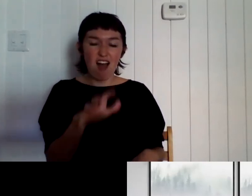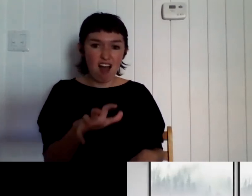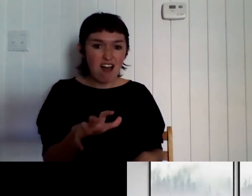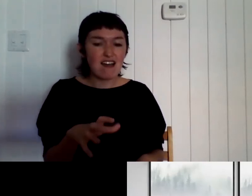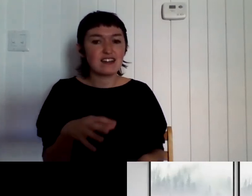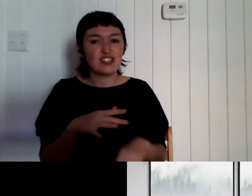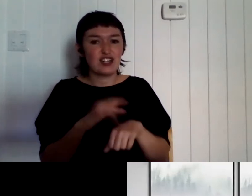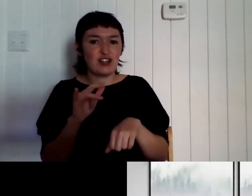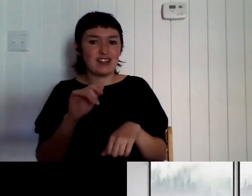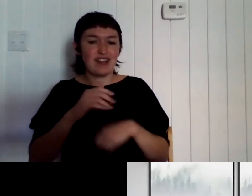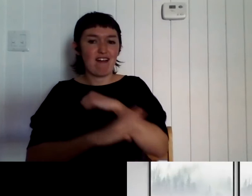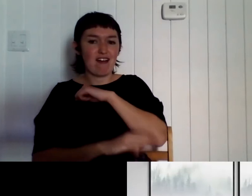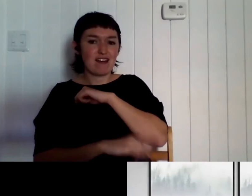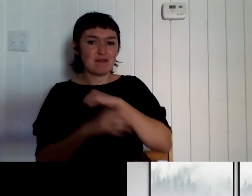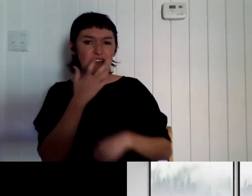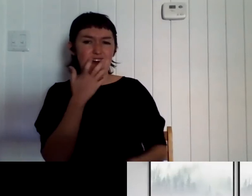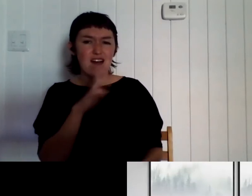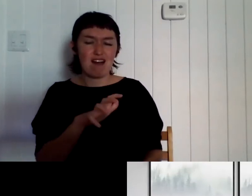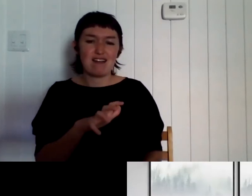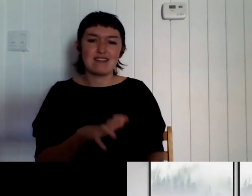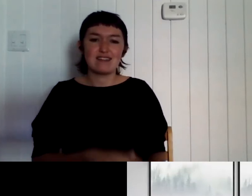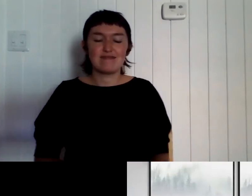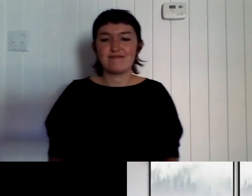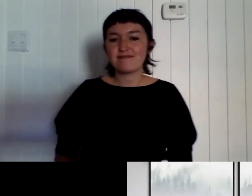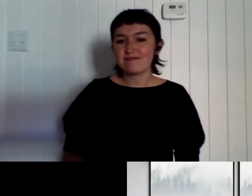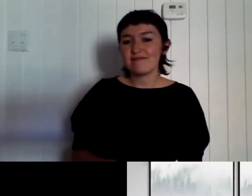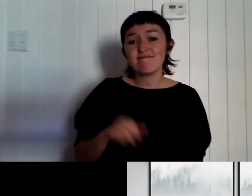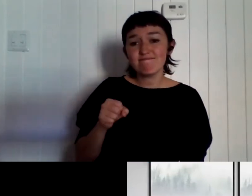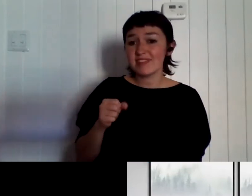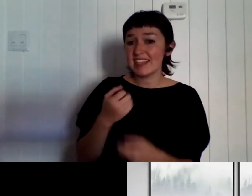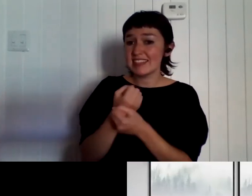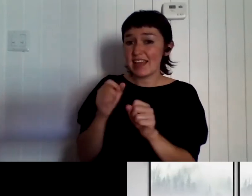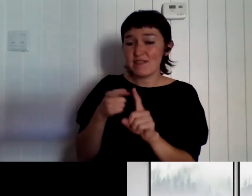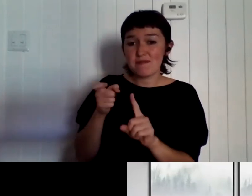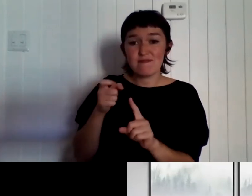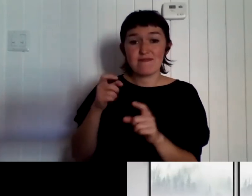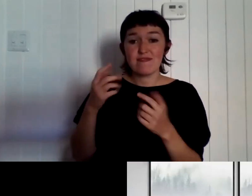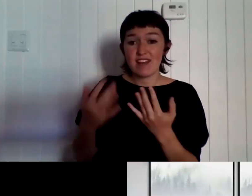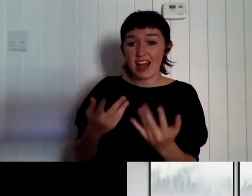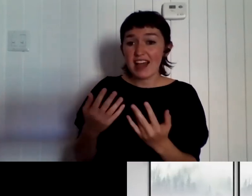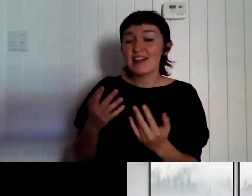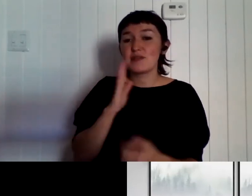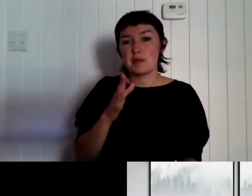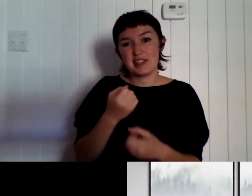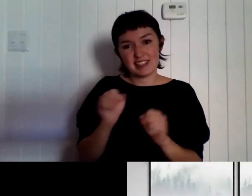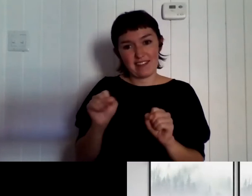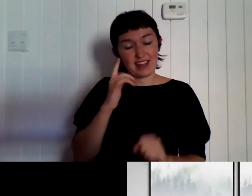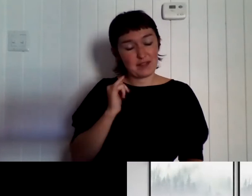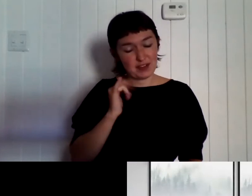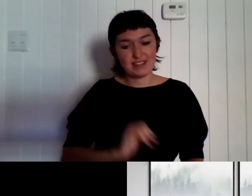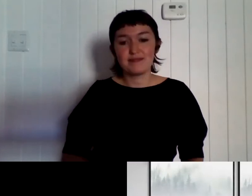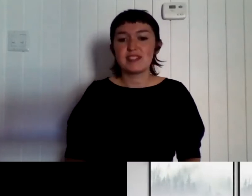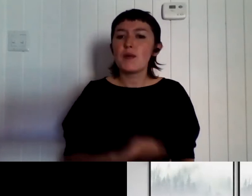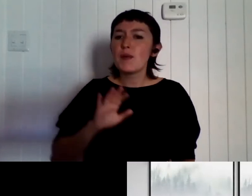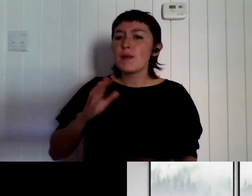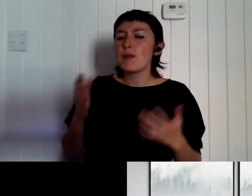happens every year now. Yep. Yes, just stay safe from the fires and you'll be good in California. What is your favorite part of your job? This is